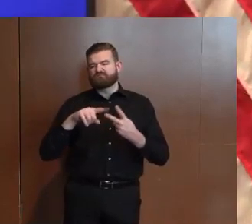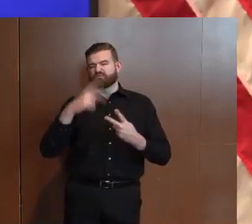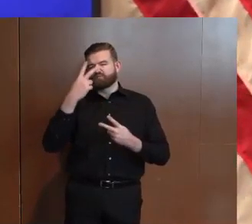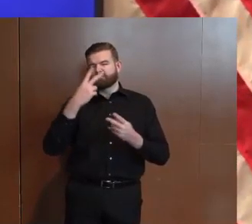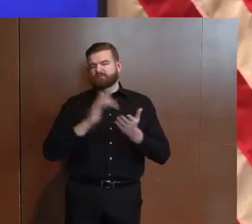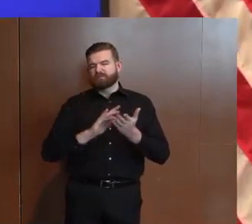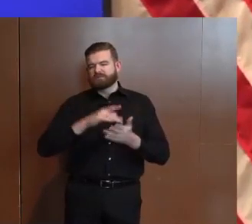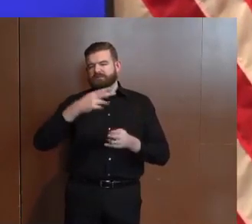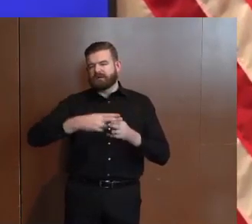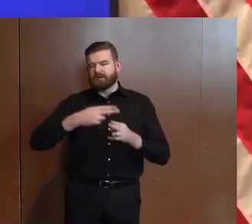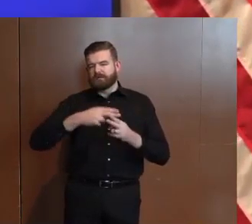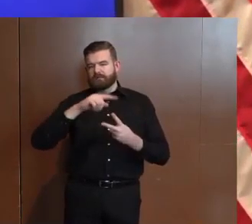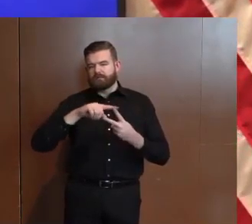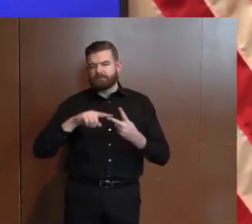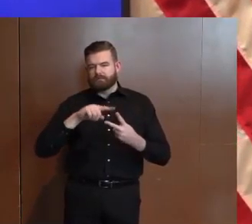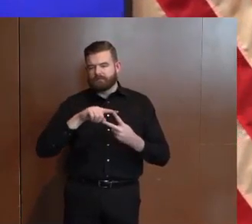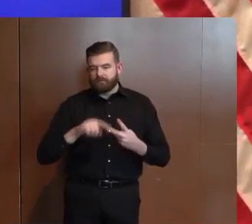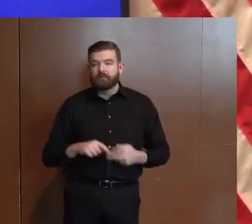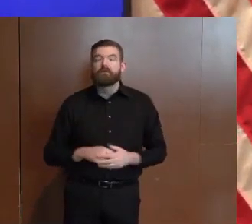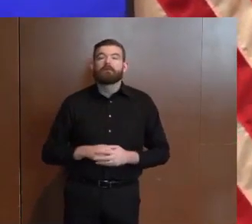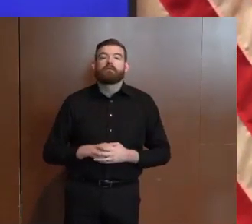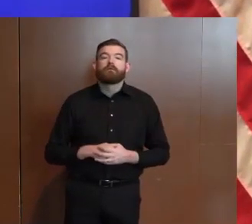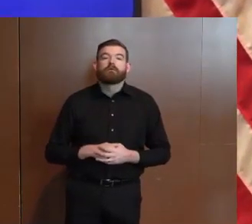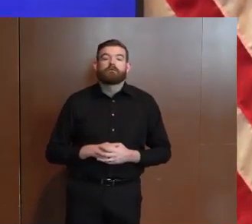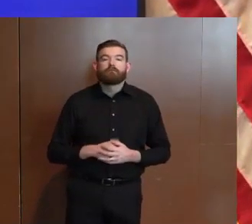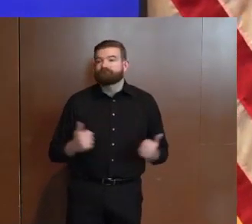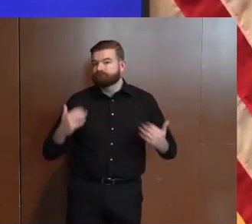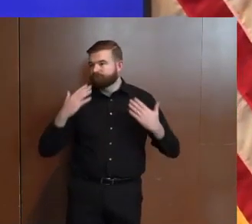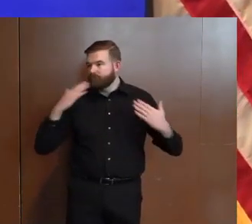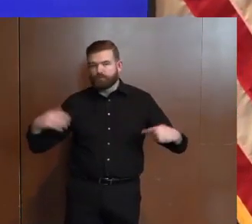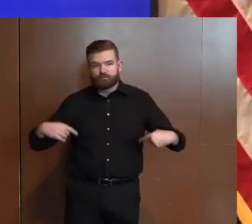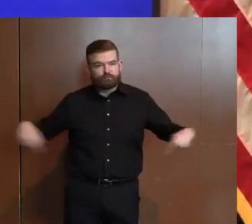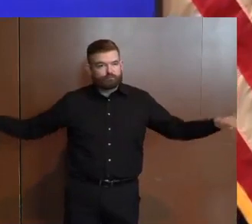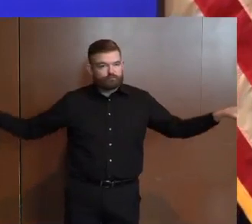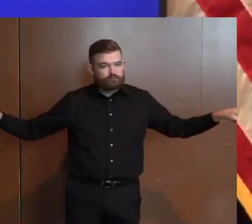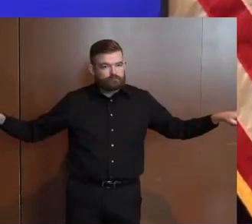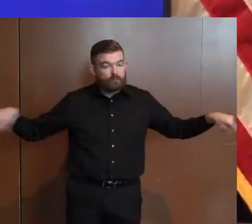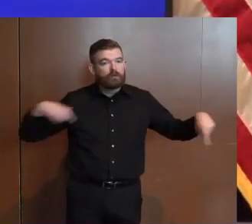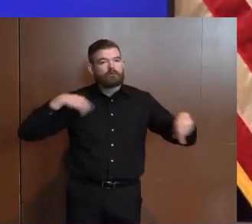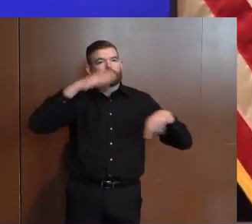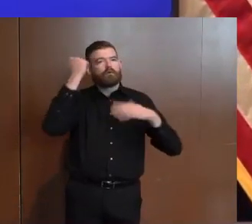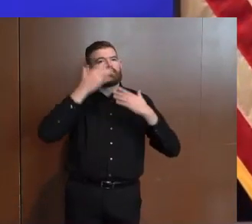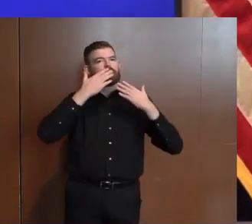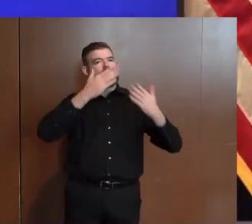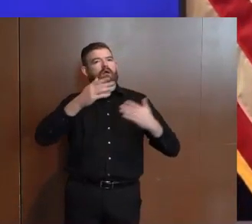Colonel Pat Callahan. I forgot yesterday as I left, I forgot to thank Catherine McCabe for joining us and Dr. Ed